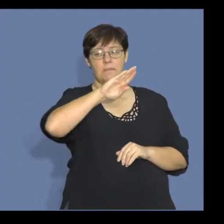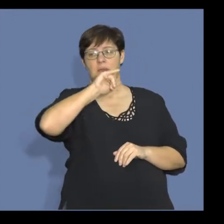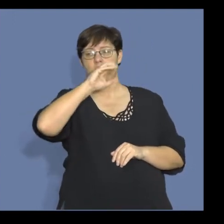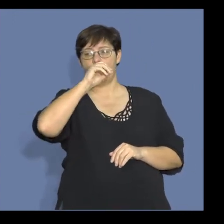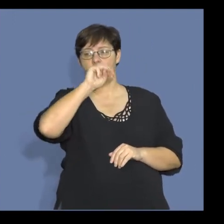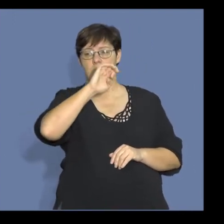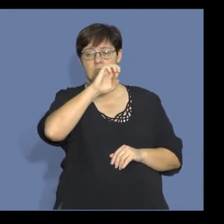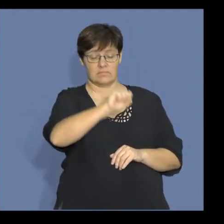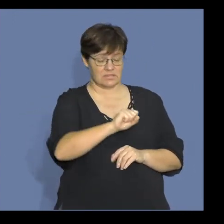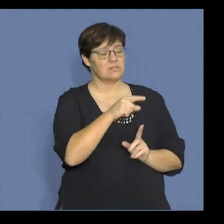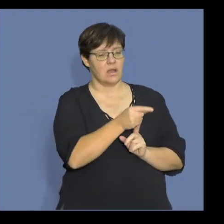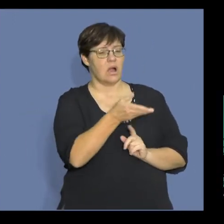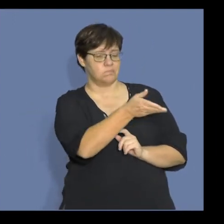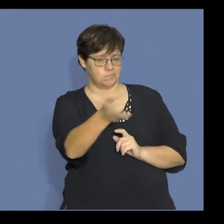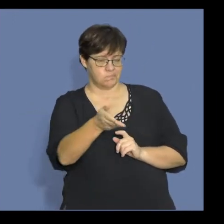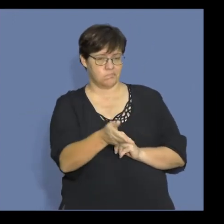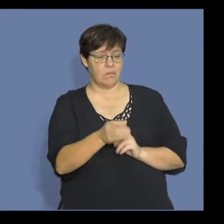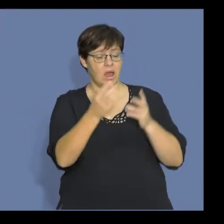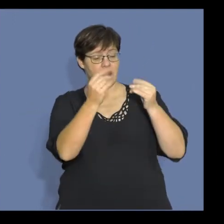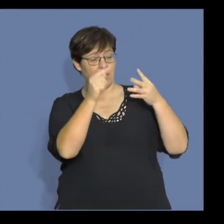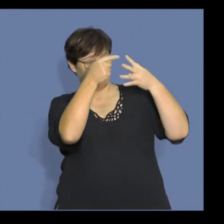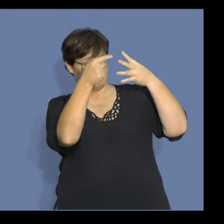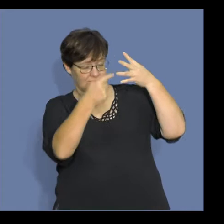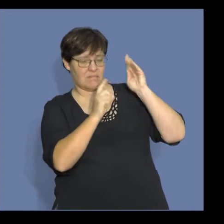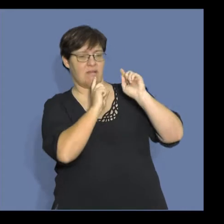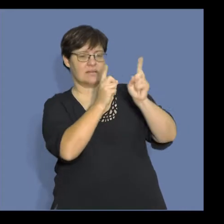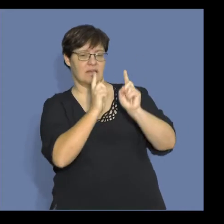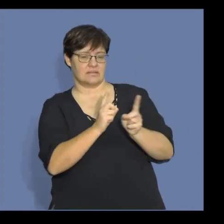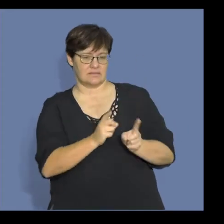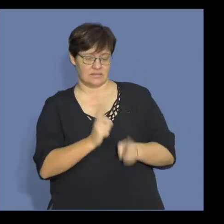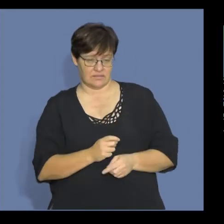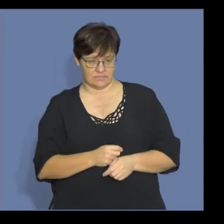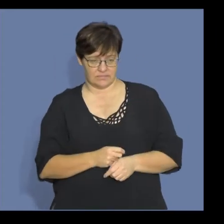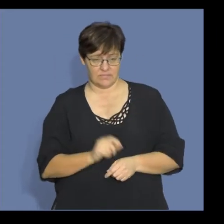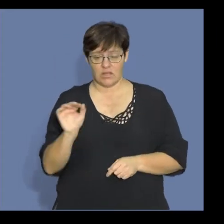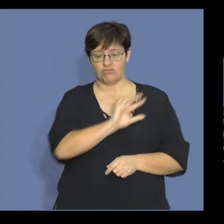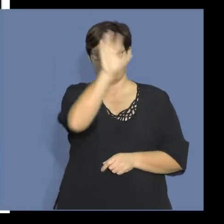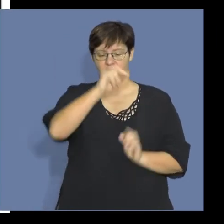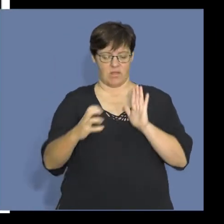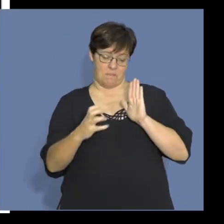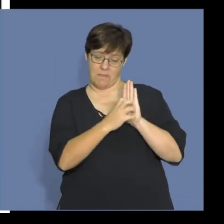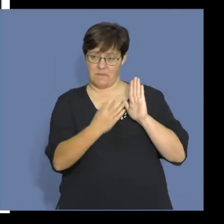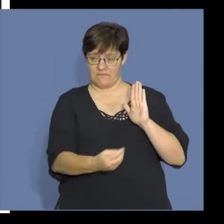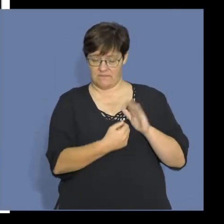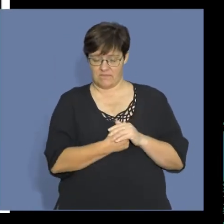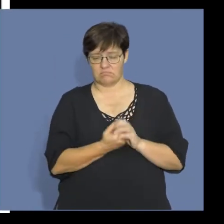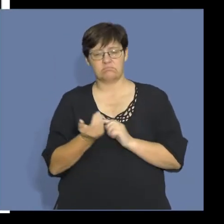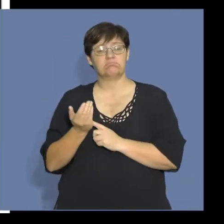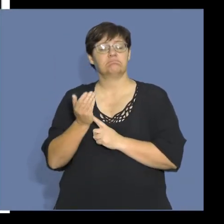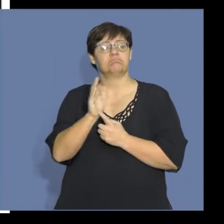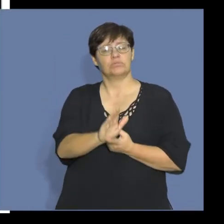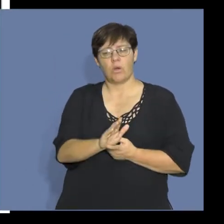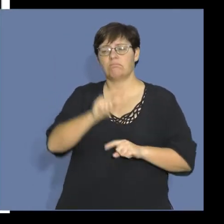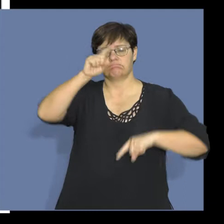with numbers and answer the questions that follow. So here we've got a map of South Africa, and indicated on this